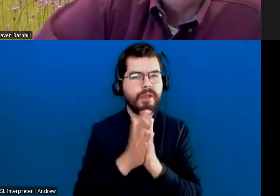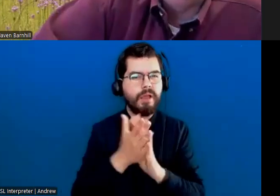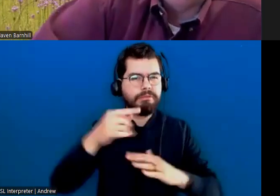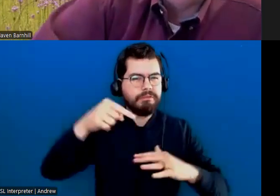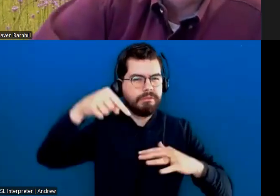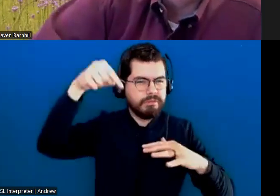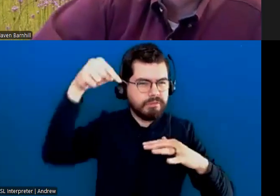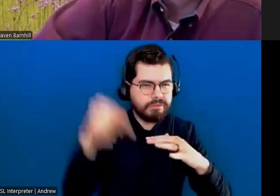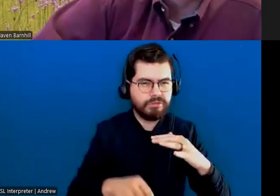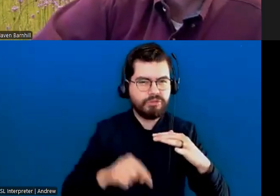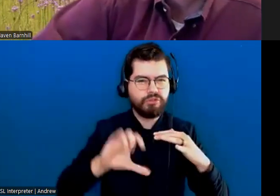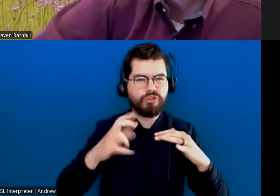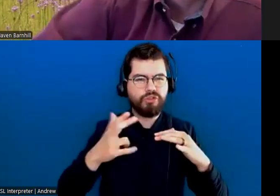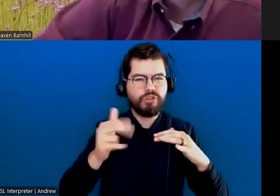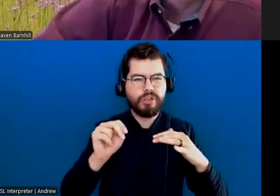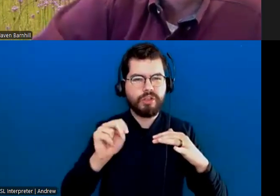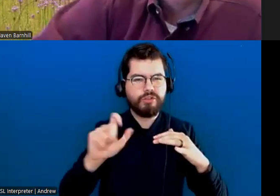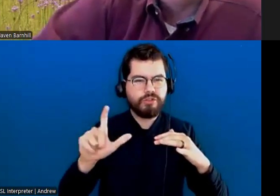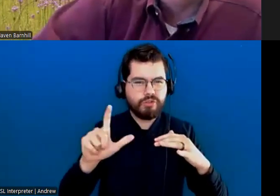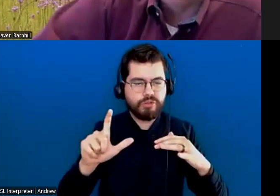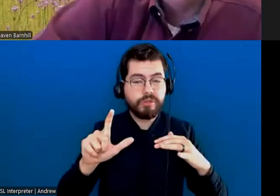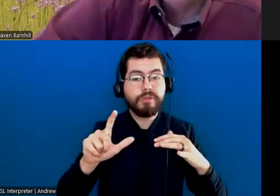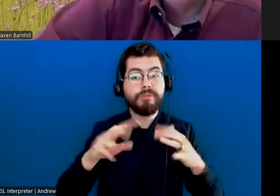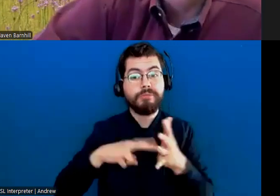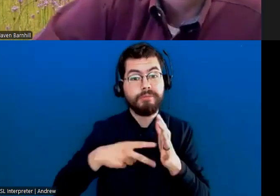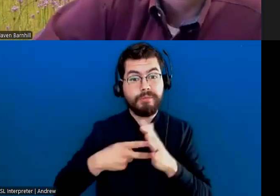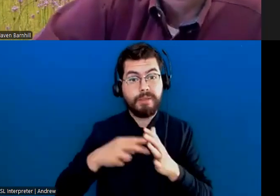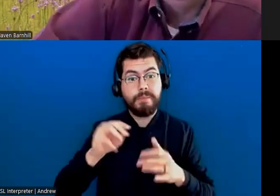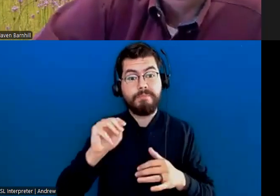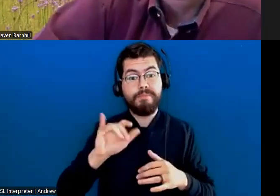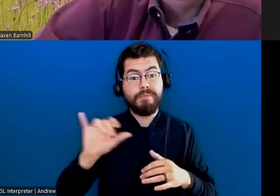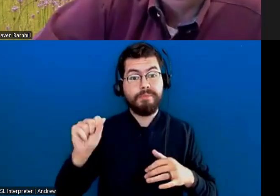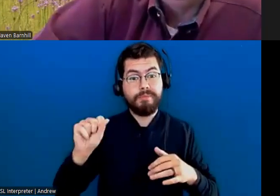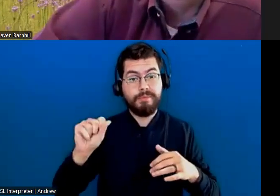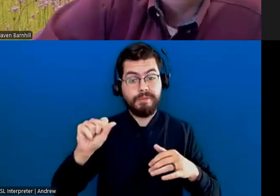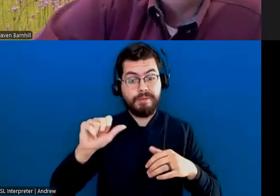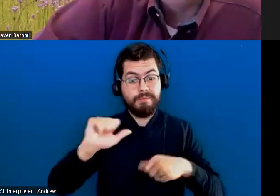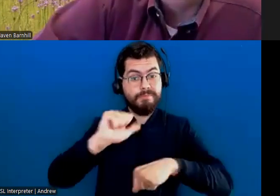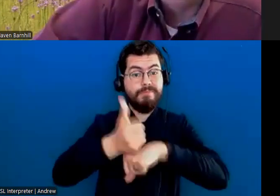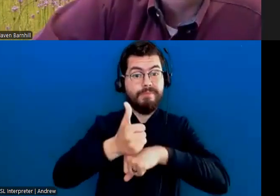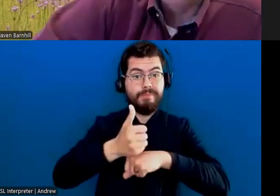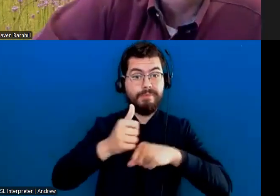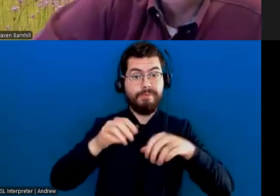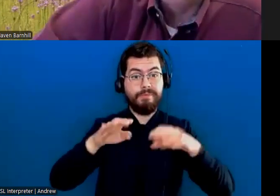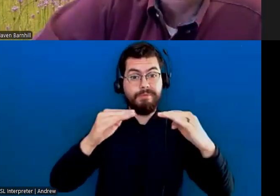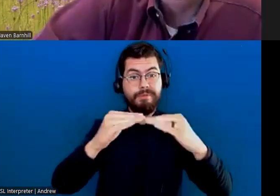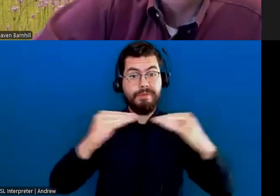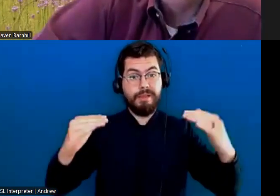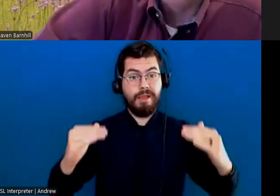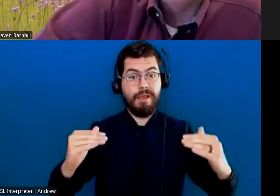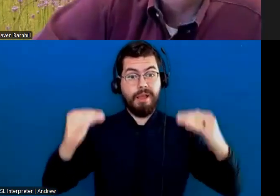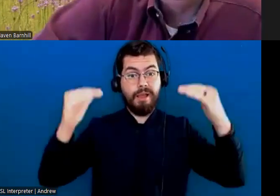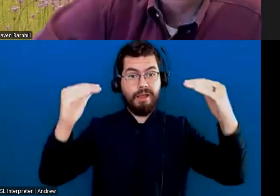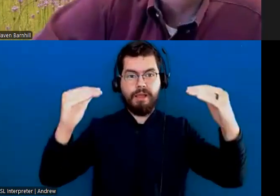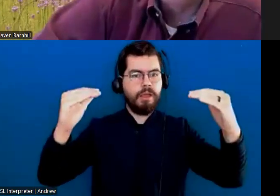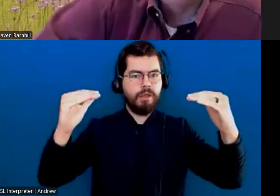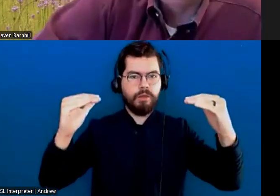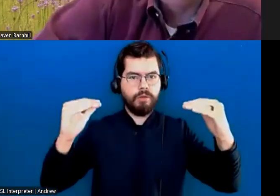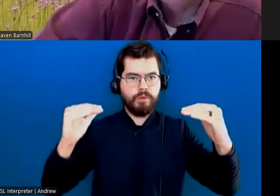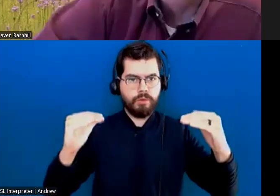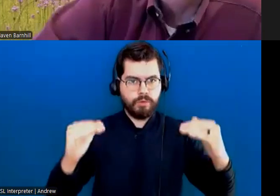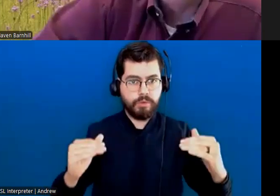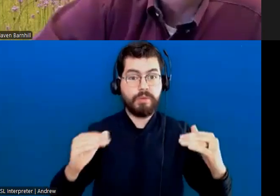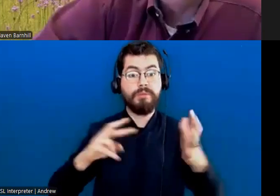base elevation of the Mississippi continues to decrease. So when the Mississippi River's really low,